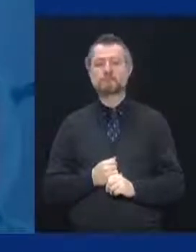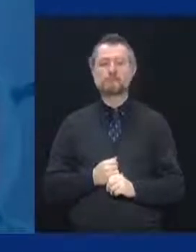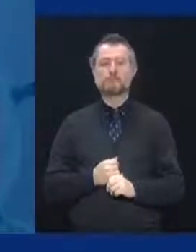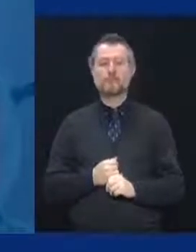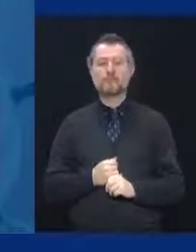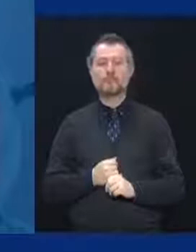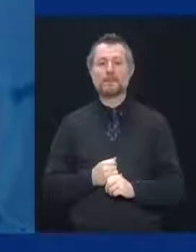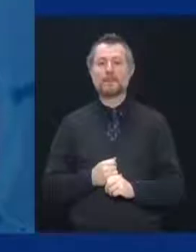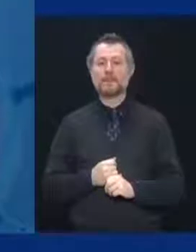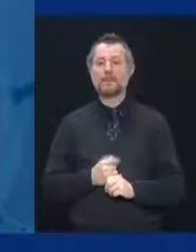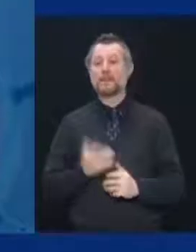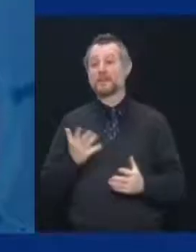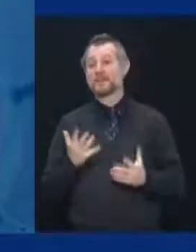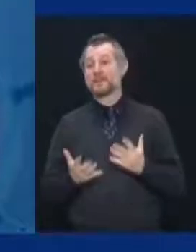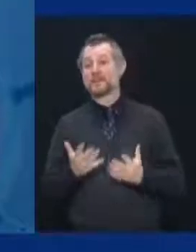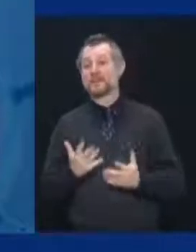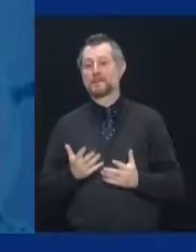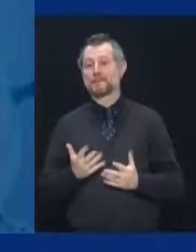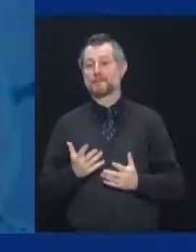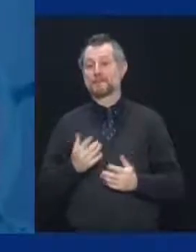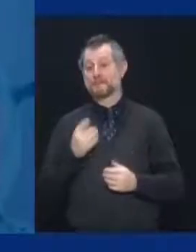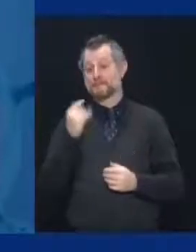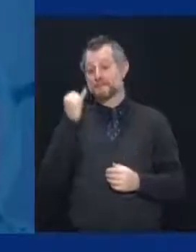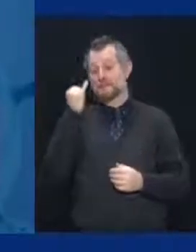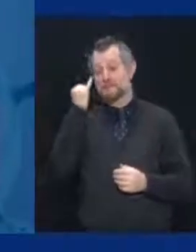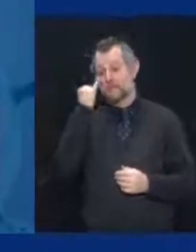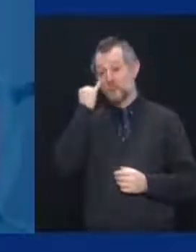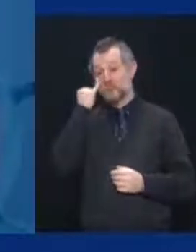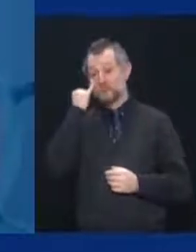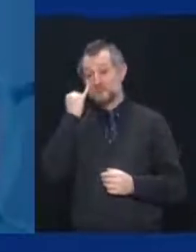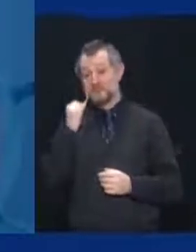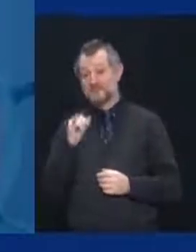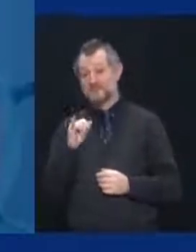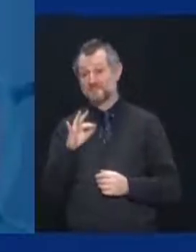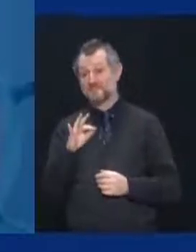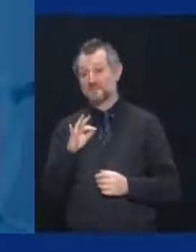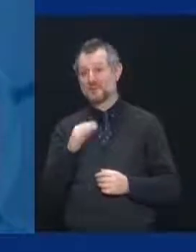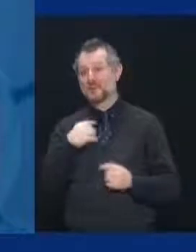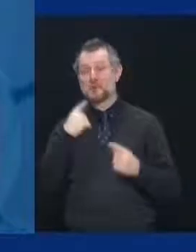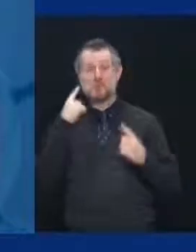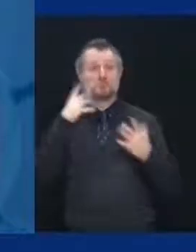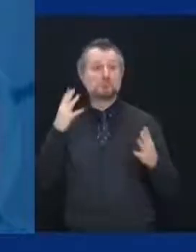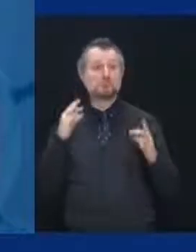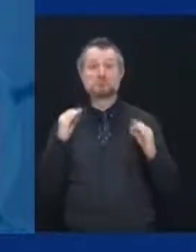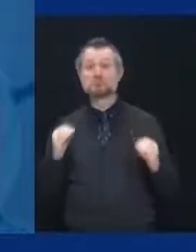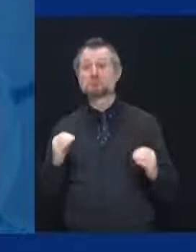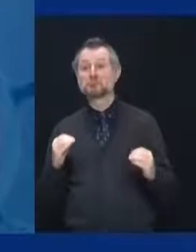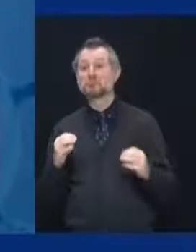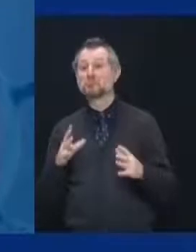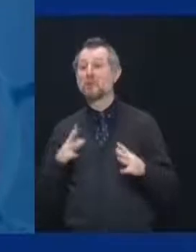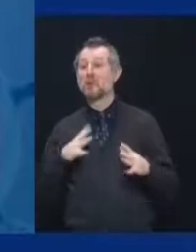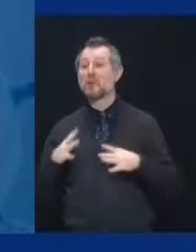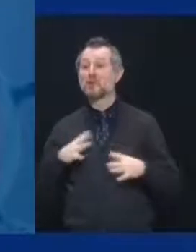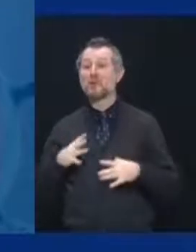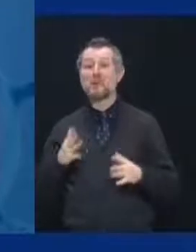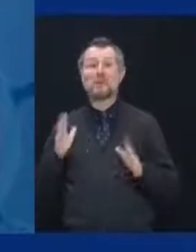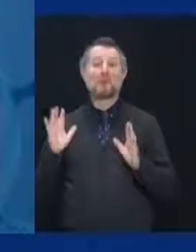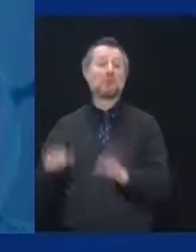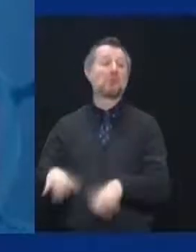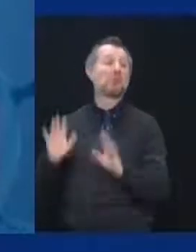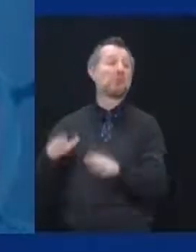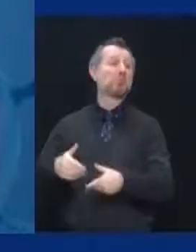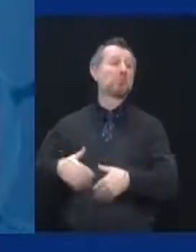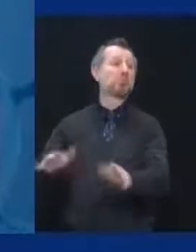What would have happened if we were more reckless during the holiday season? That number would have gone up even